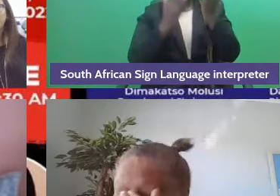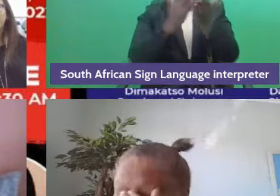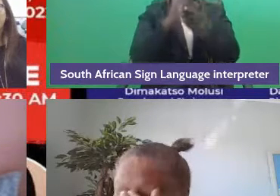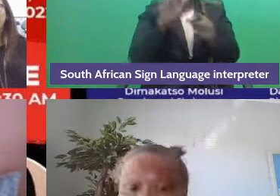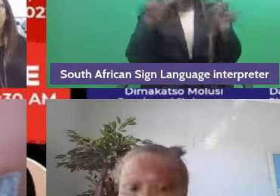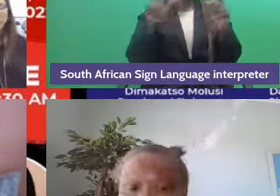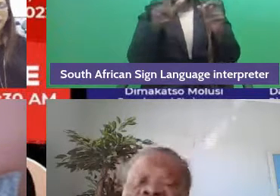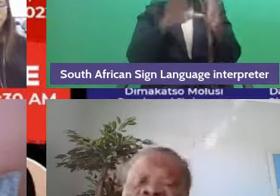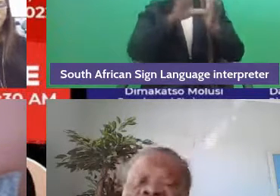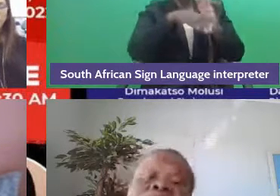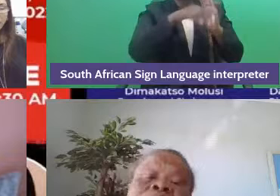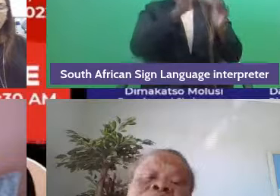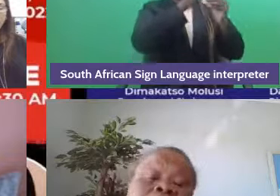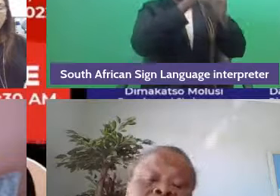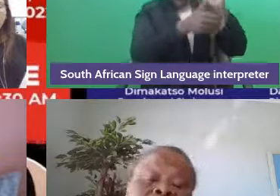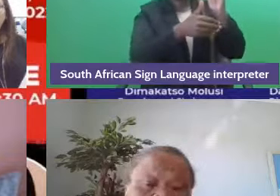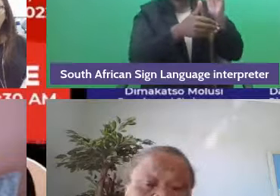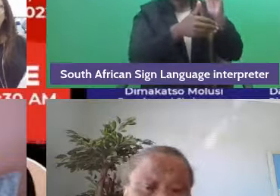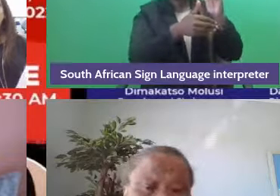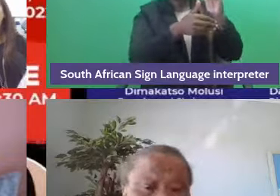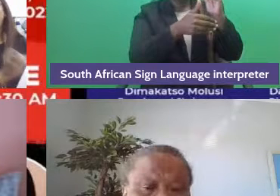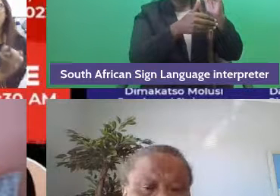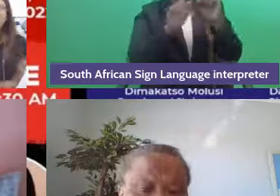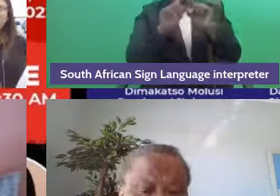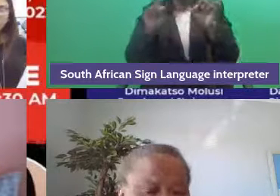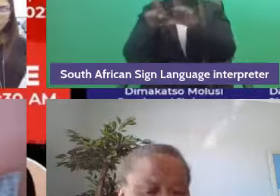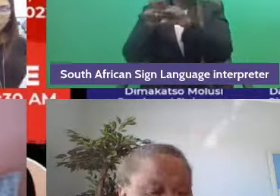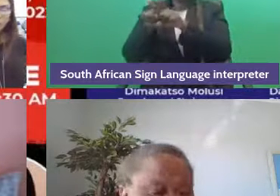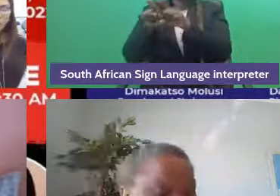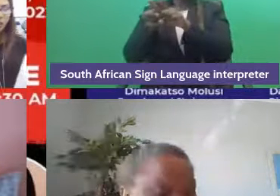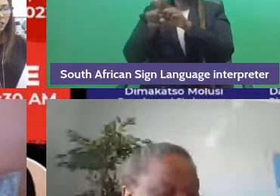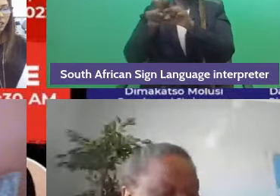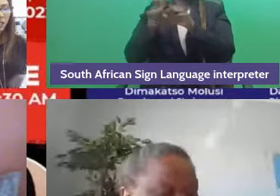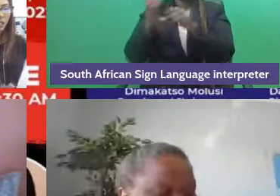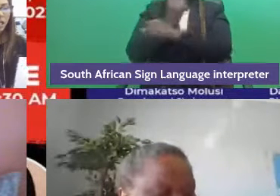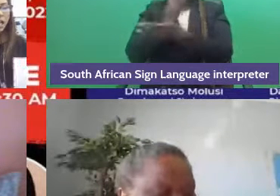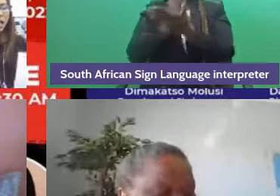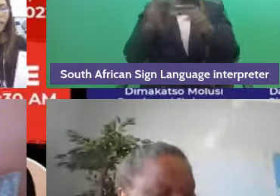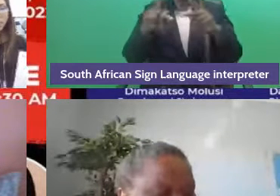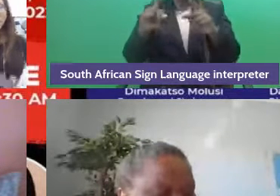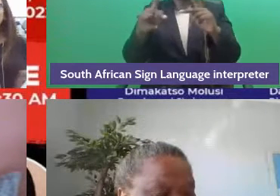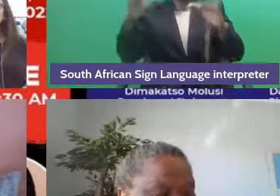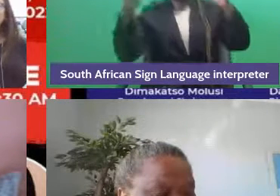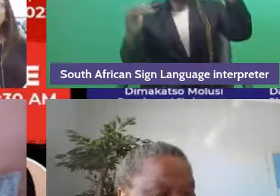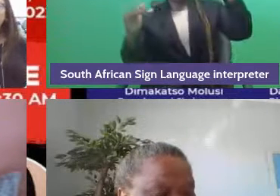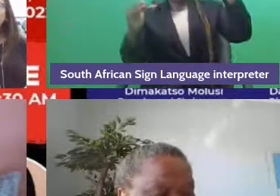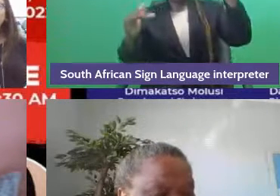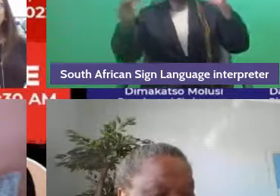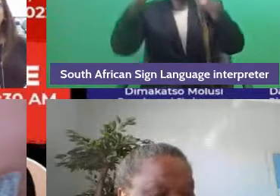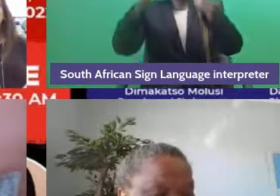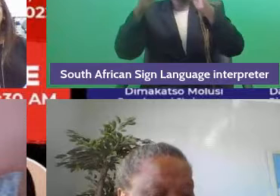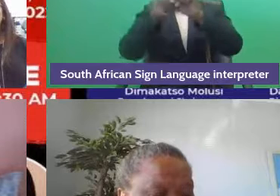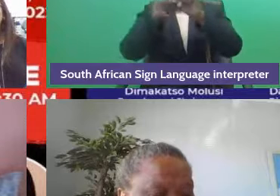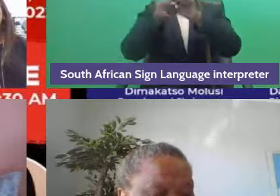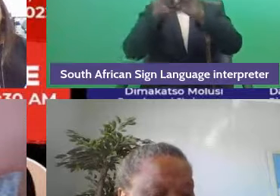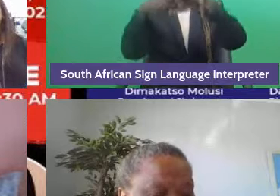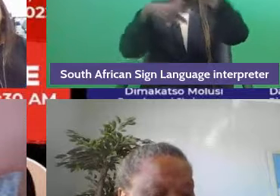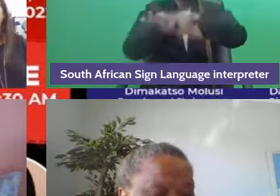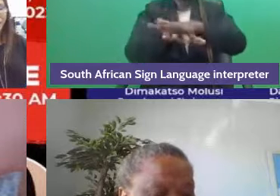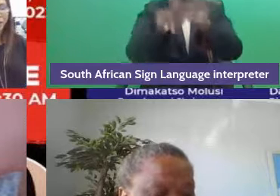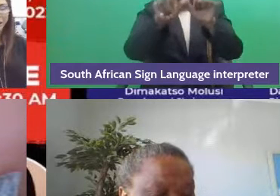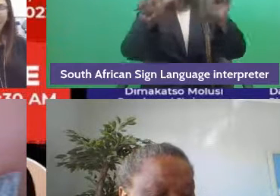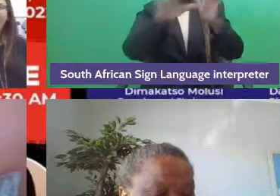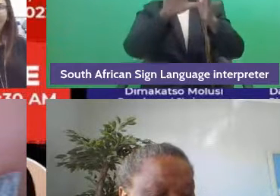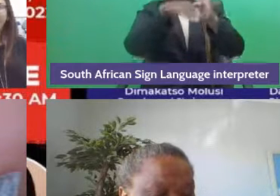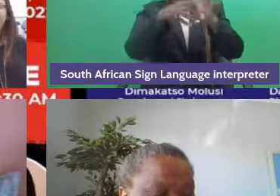with disabilities, while it also promotes the equalization of opportunities and promotes the integration of persons with